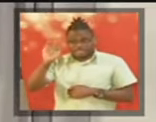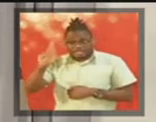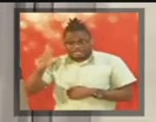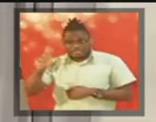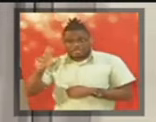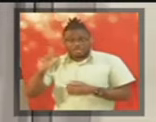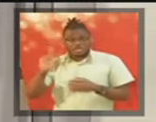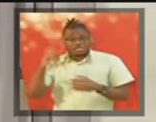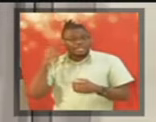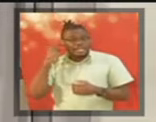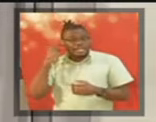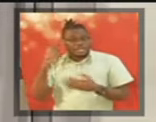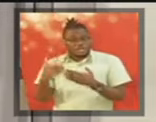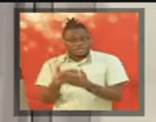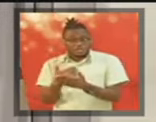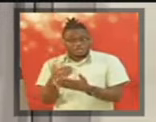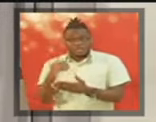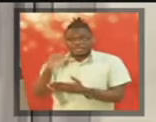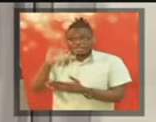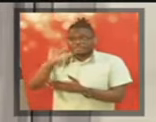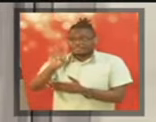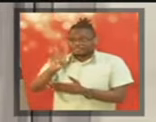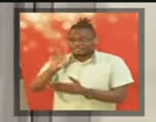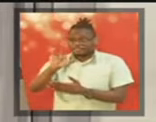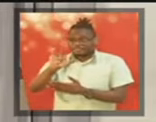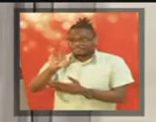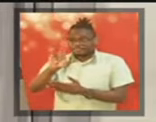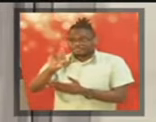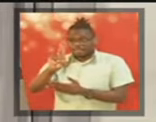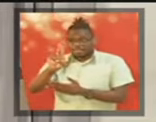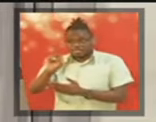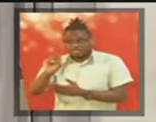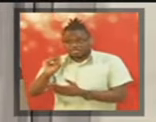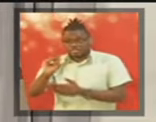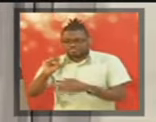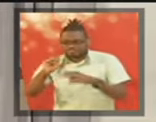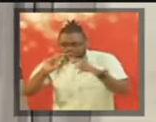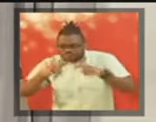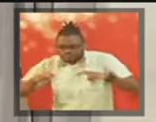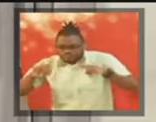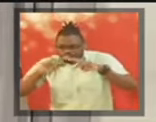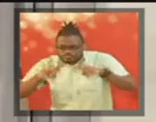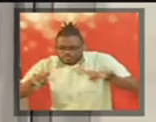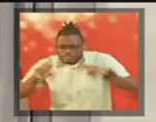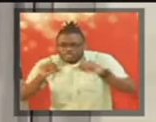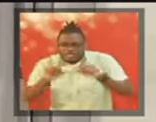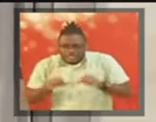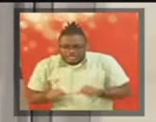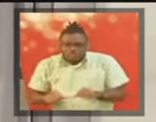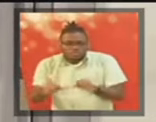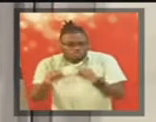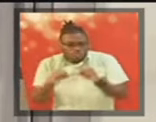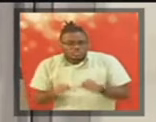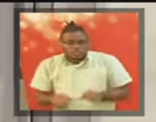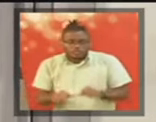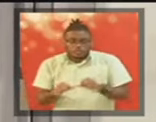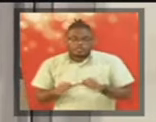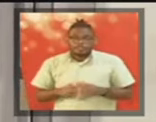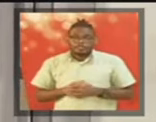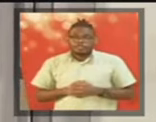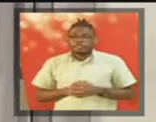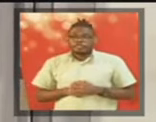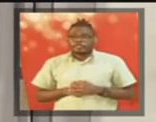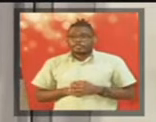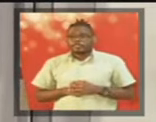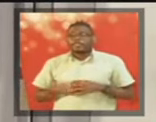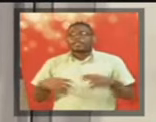So information, scientific research will continue to be new. It is less than a year old. So we have certain conditions that we